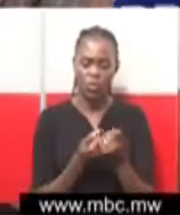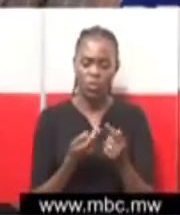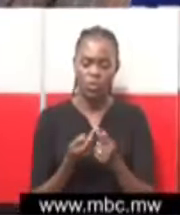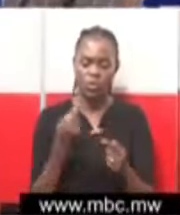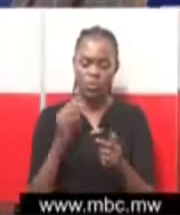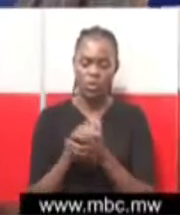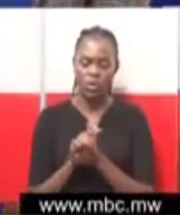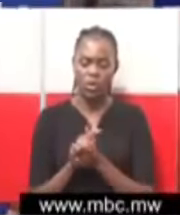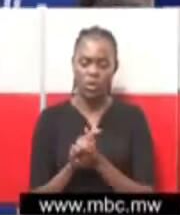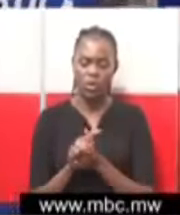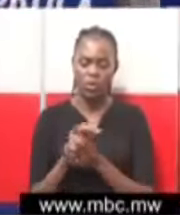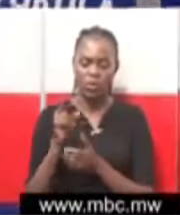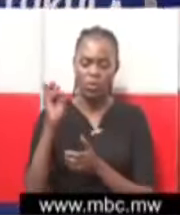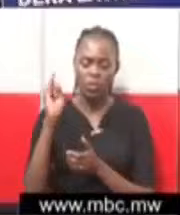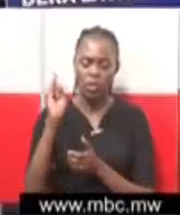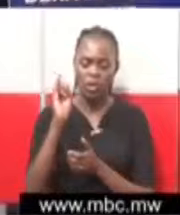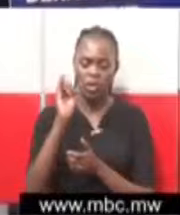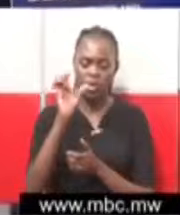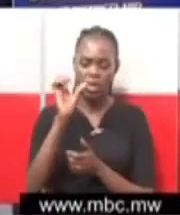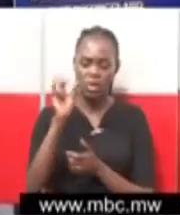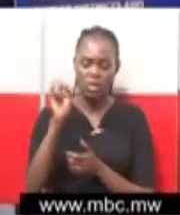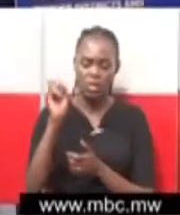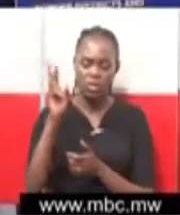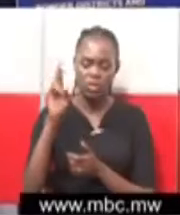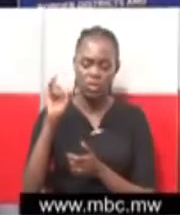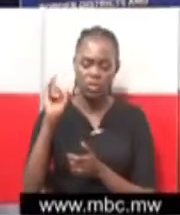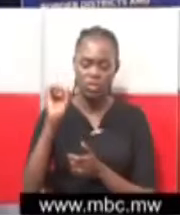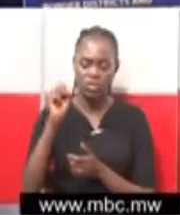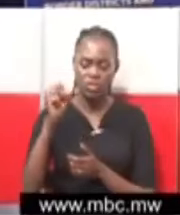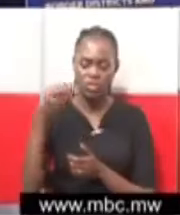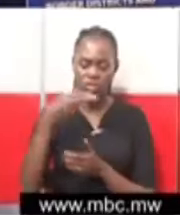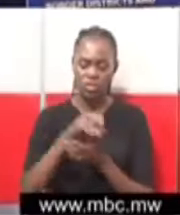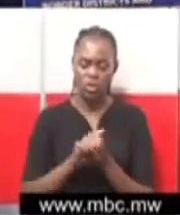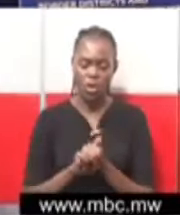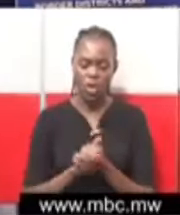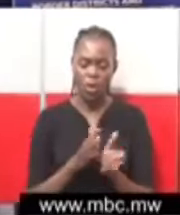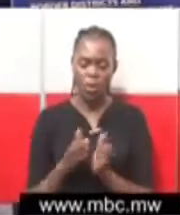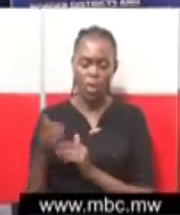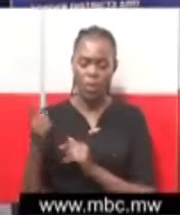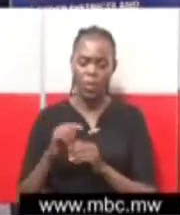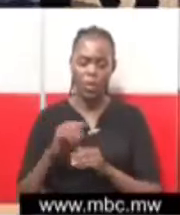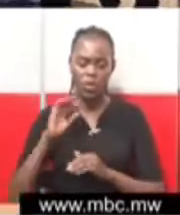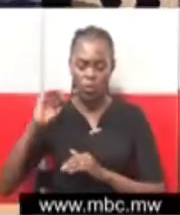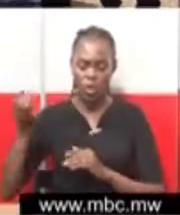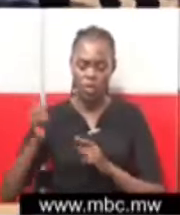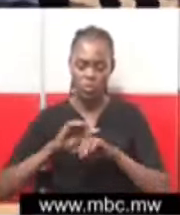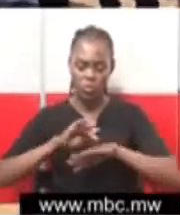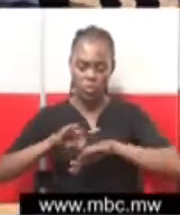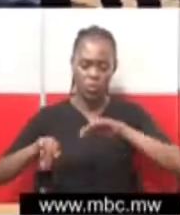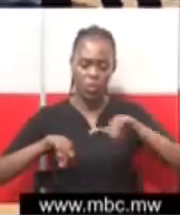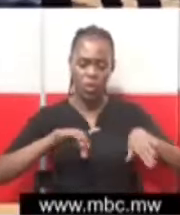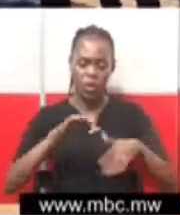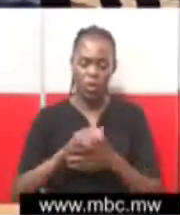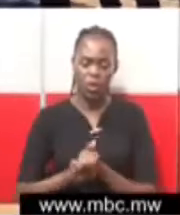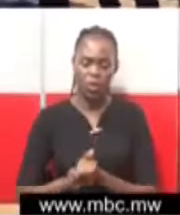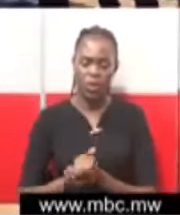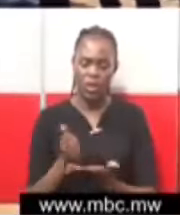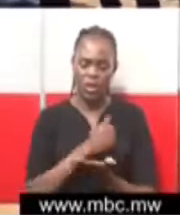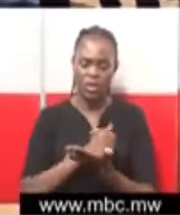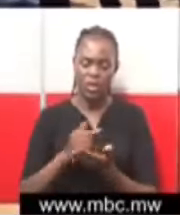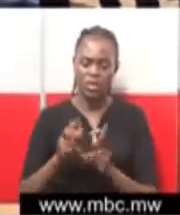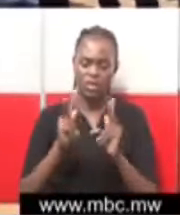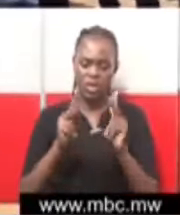in Malawi. The first phase of the project was in Mlanje and Mangochi and reached out to almost